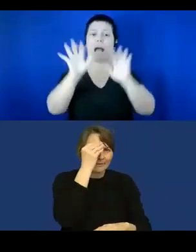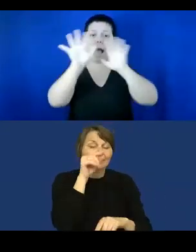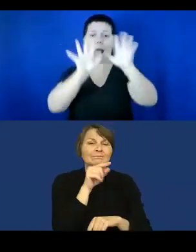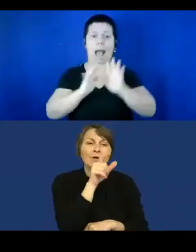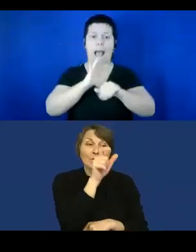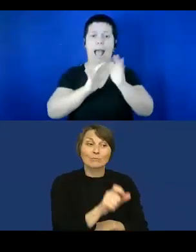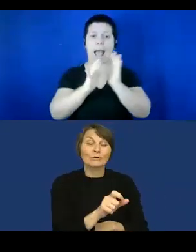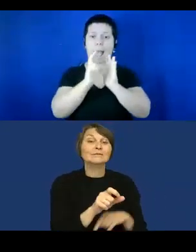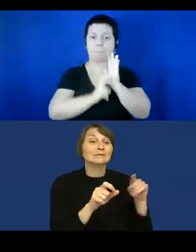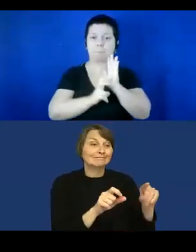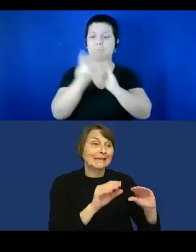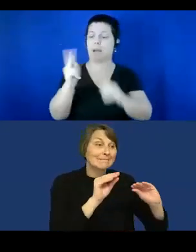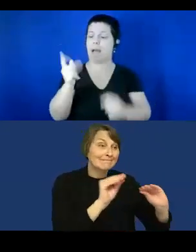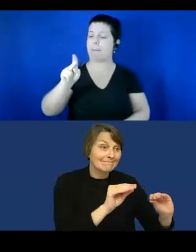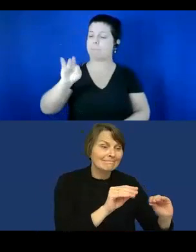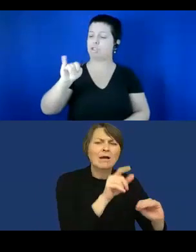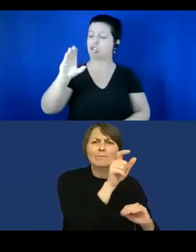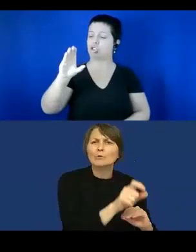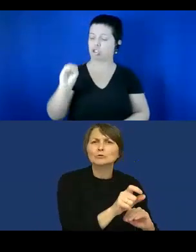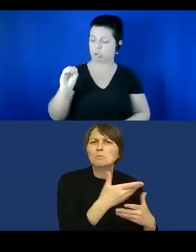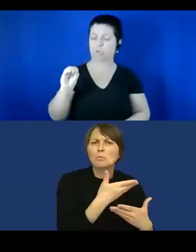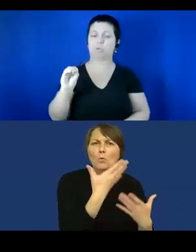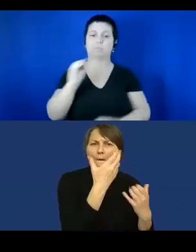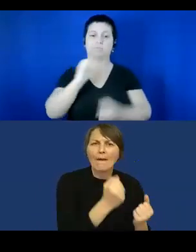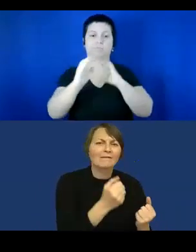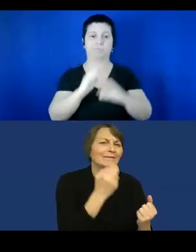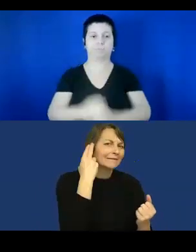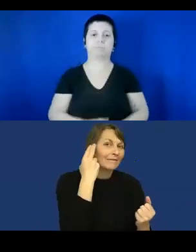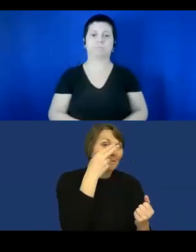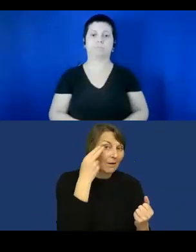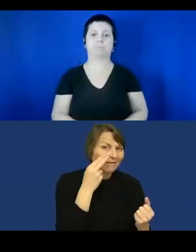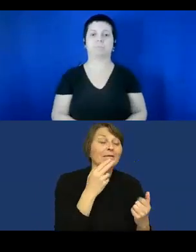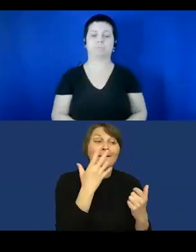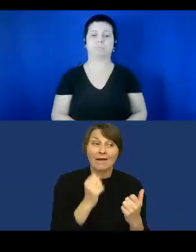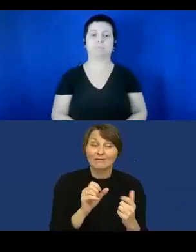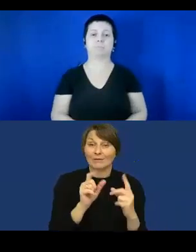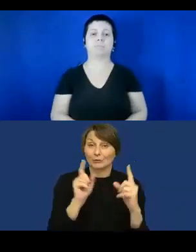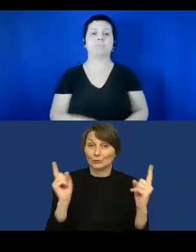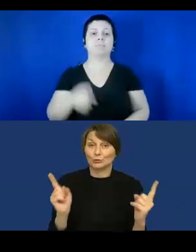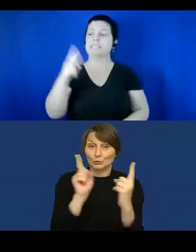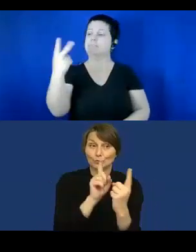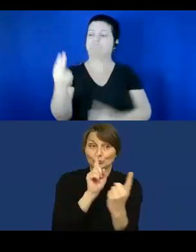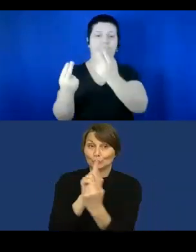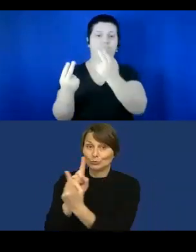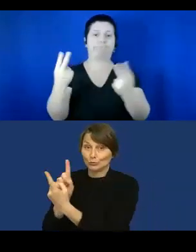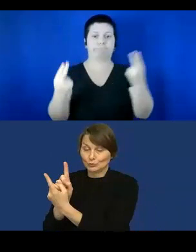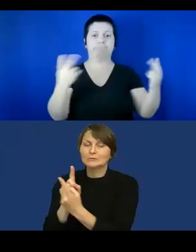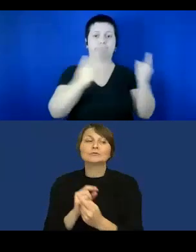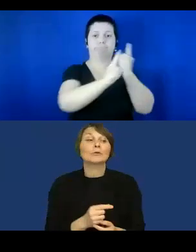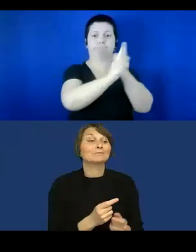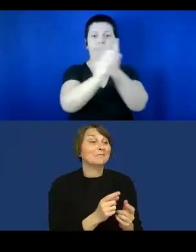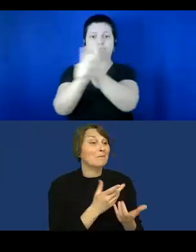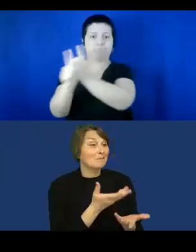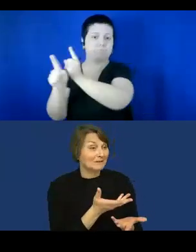one doesn't. And we met up with a couple of these duos, and they tried